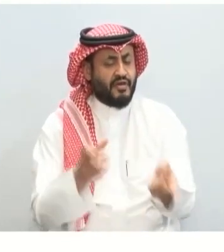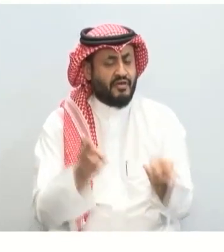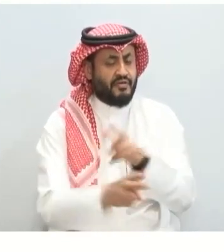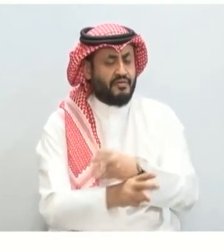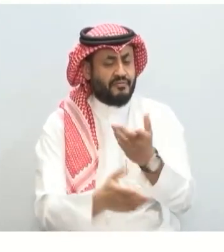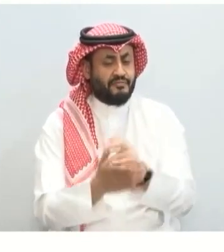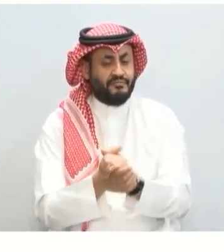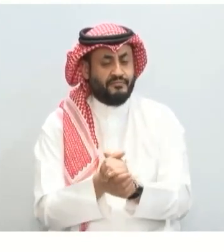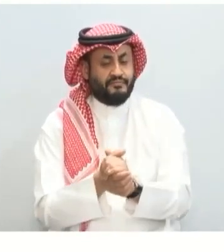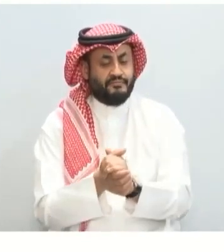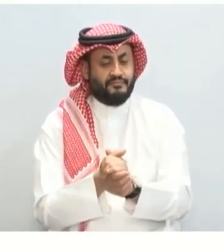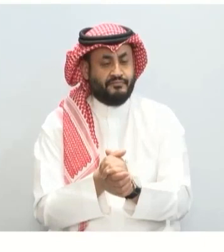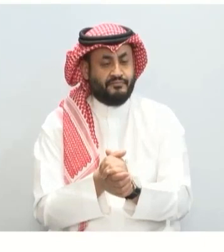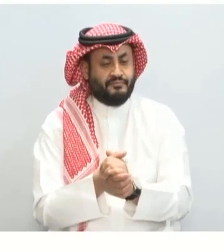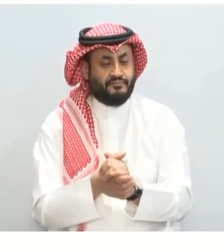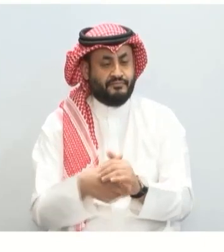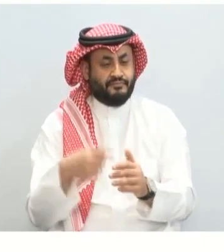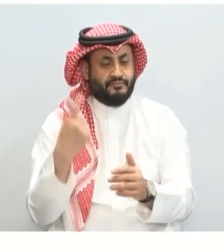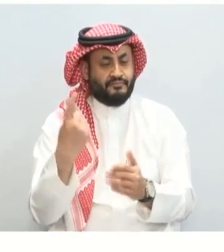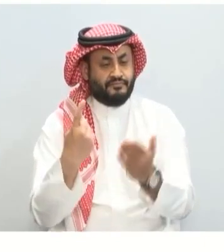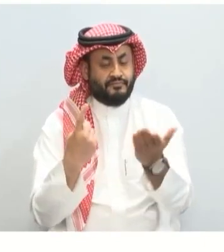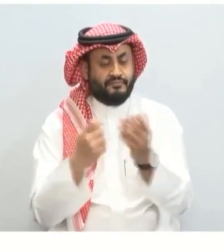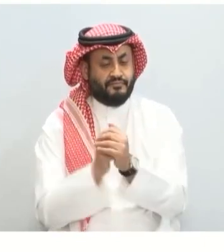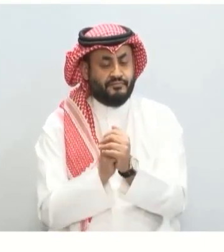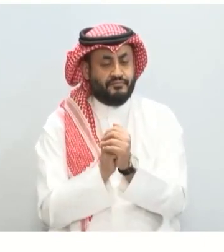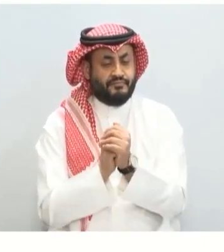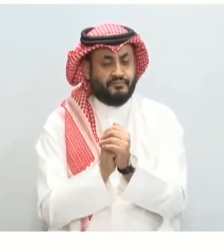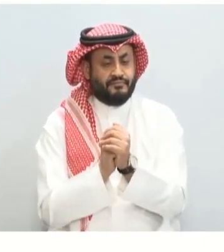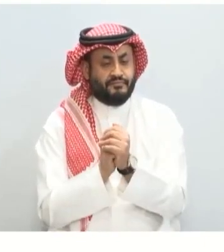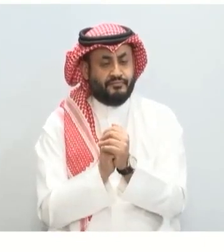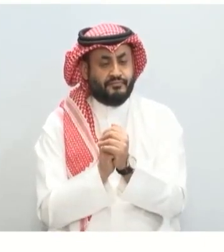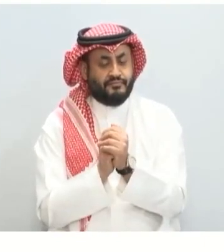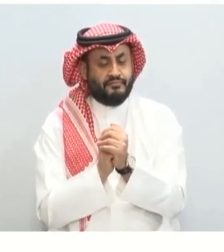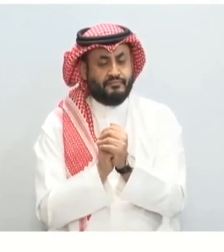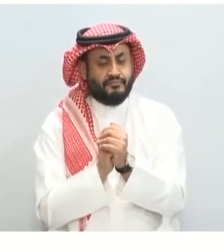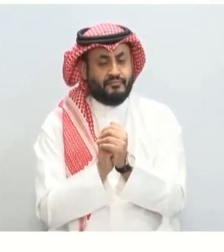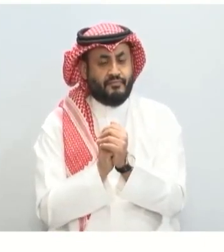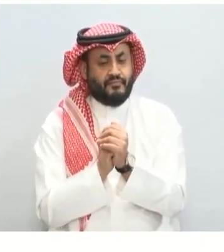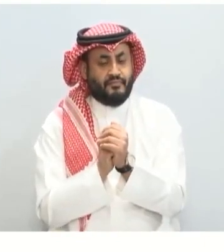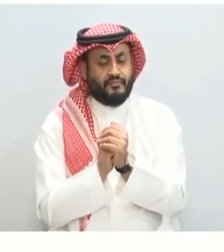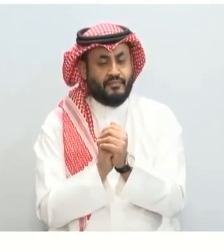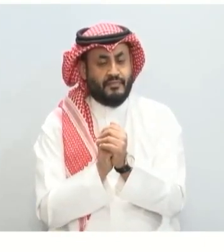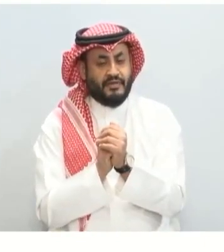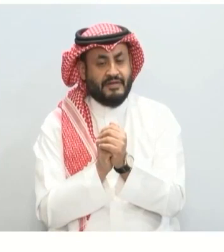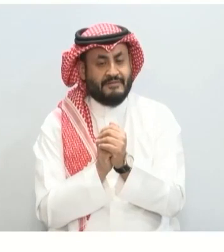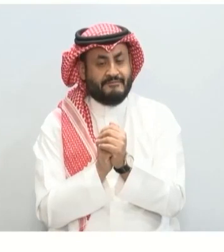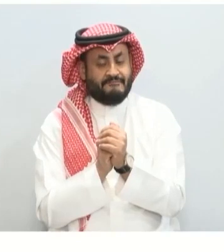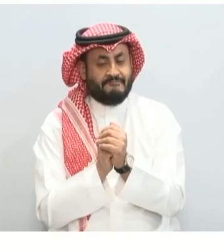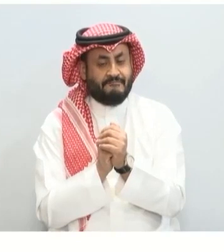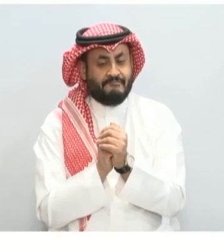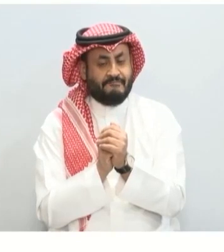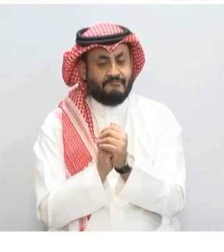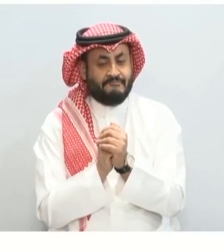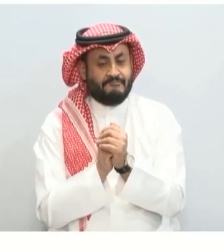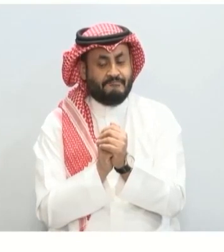this change? So I think the first question here, does Nawal assume Fadwa went to a lot of trouble to cook the